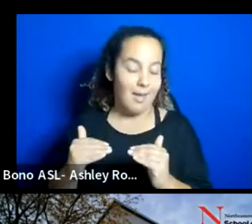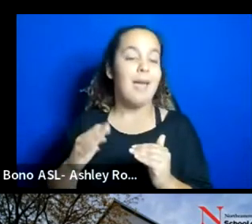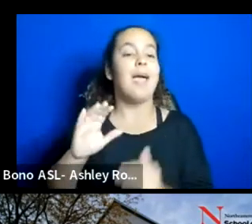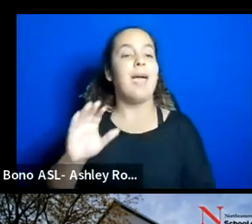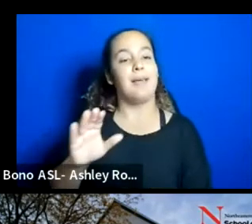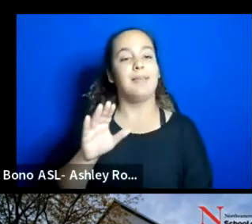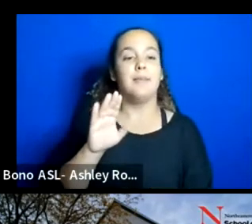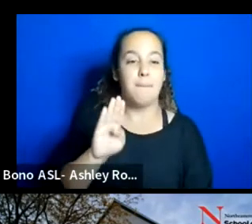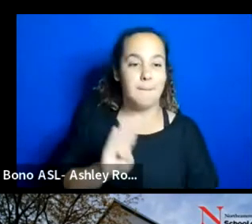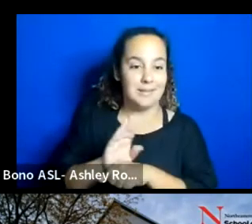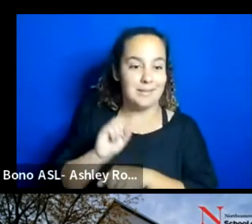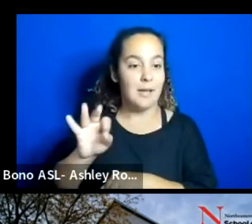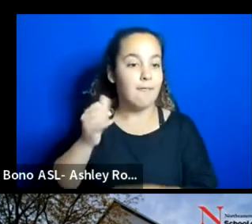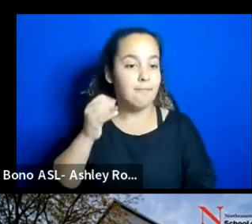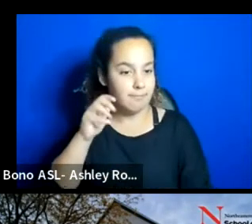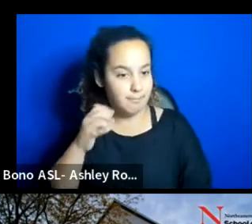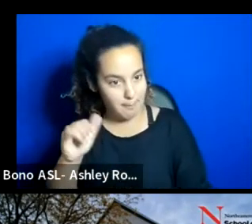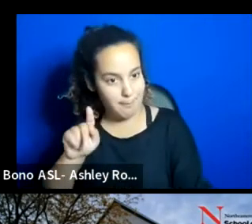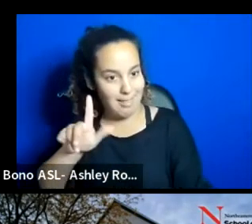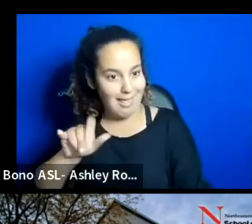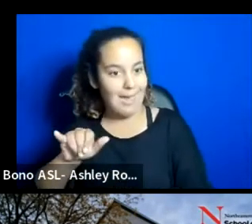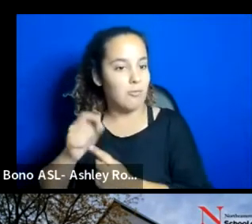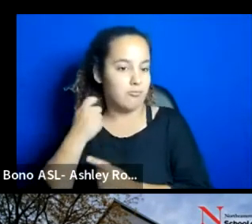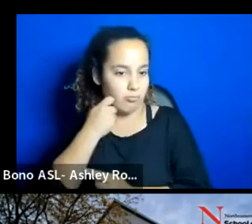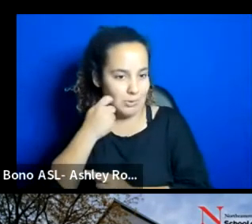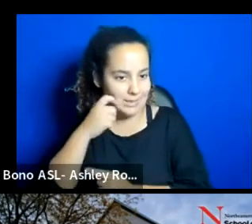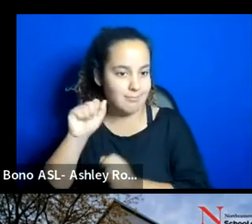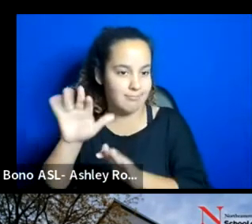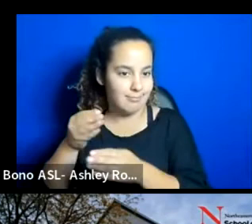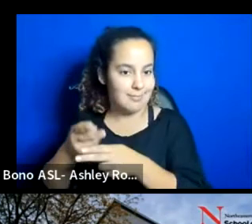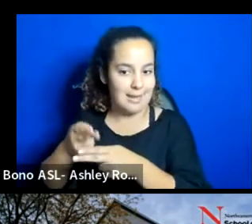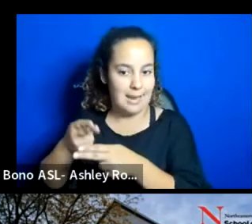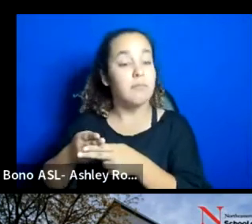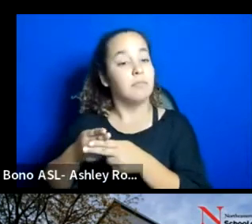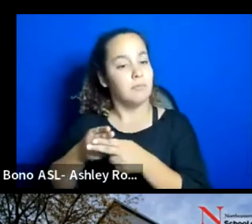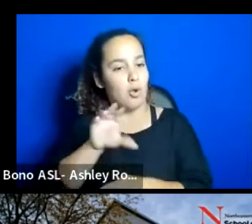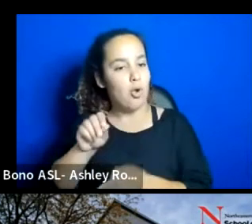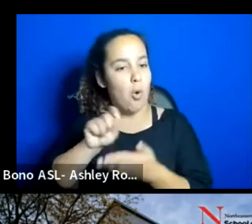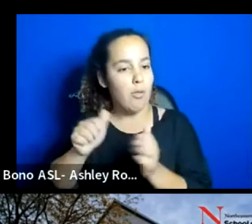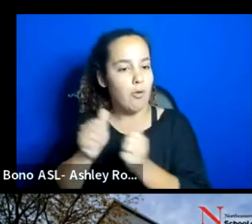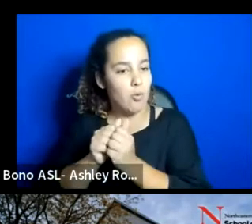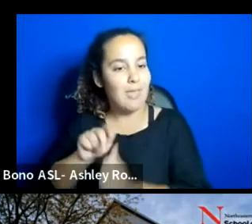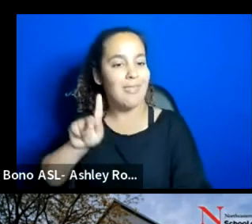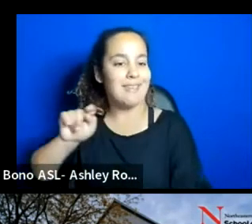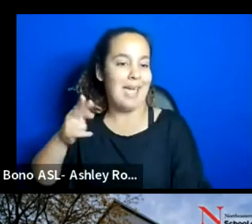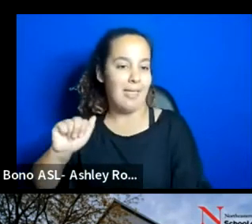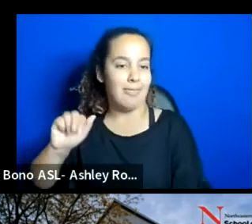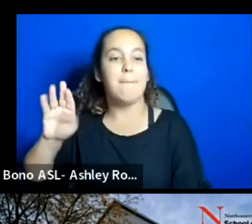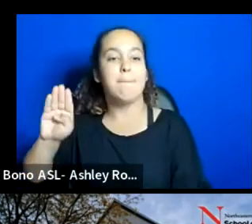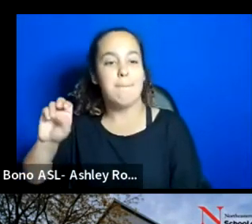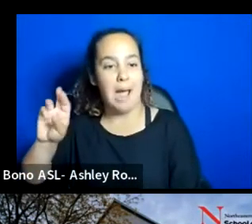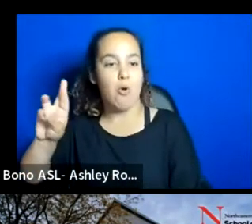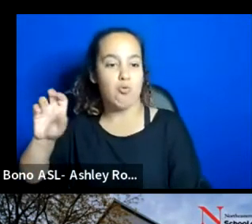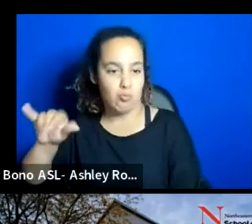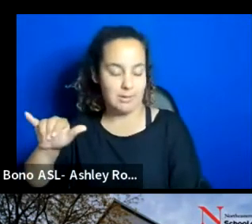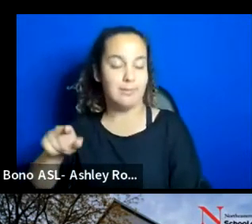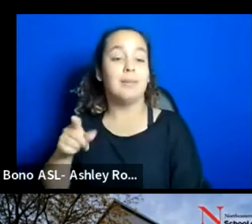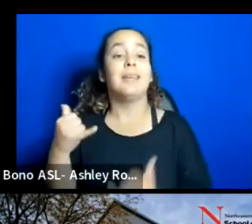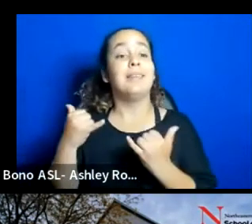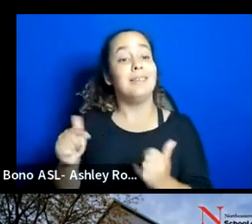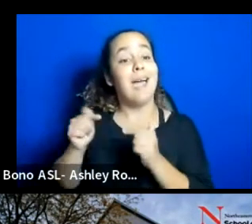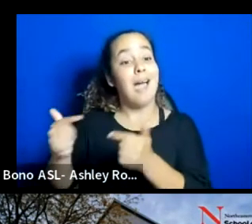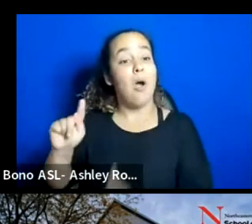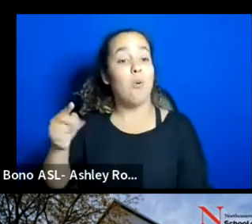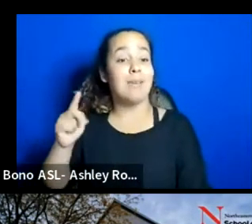of Play, which we just heard about because it is co-authored with Kathy Bowrey. So I will leave it to Kathy to comment